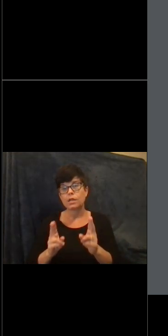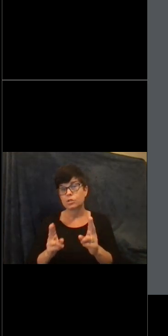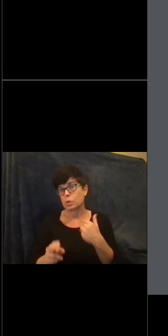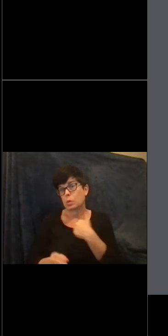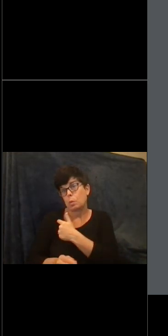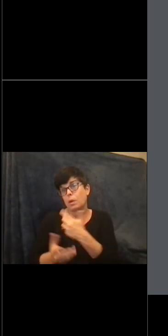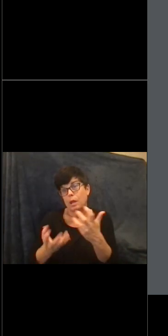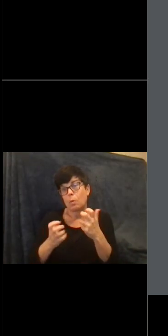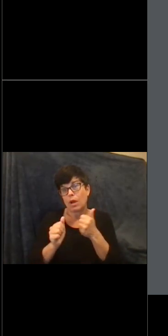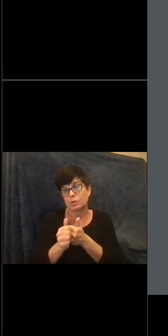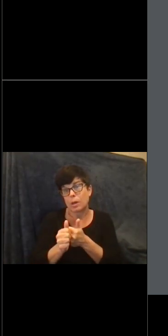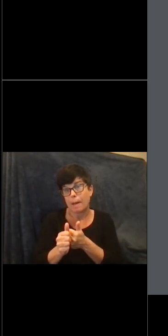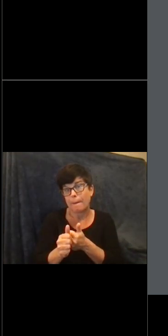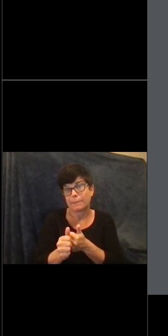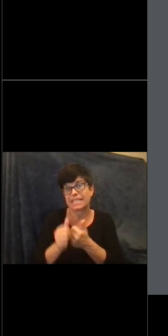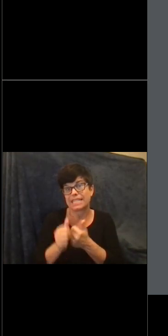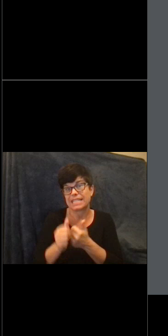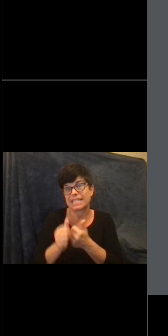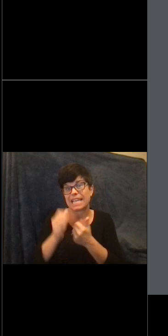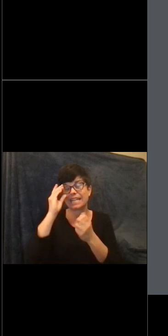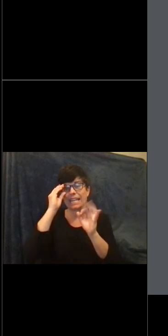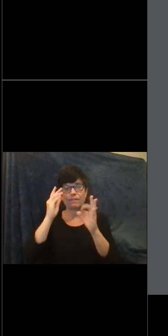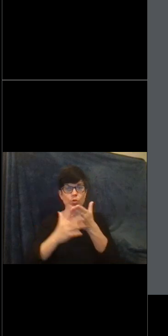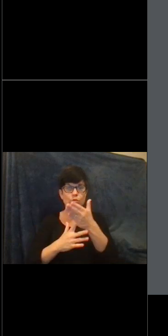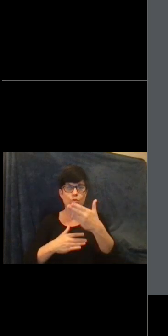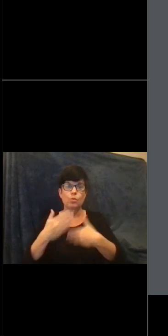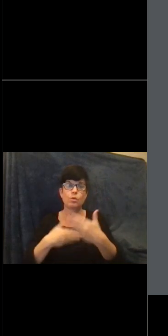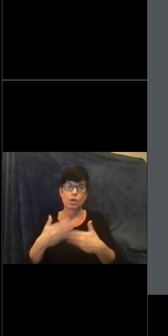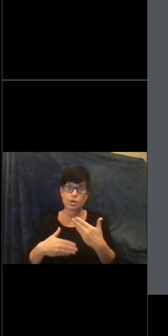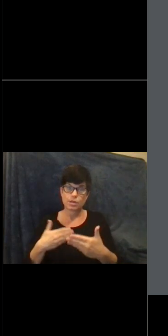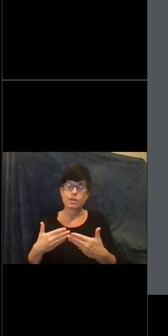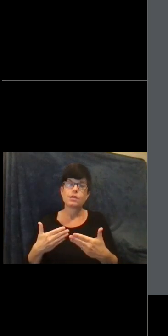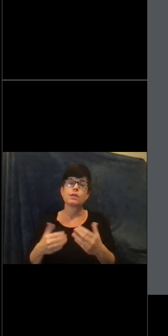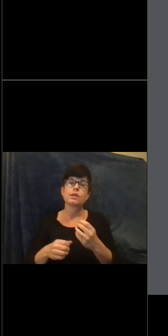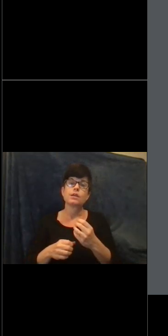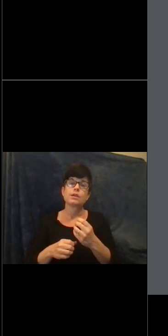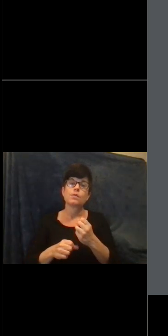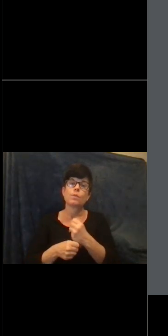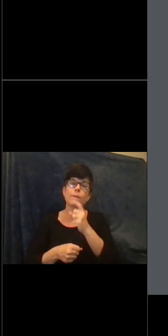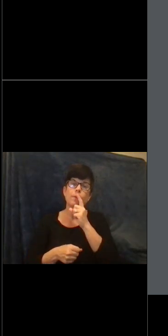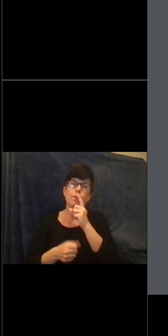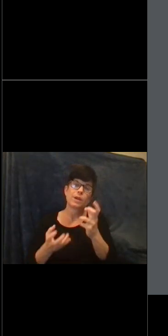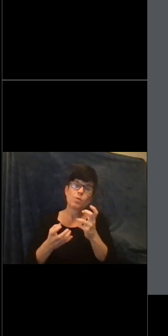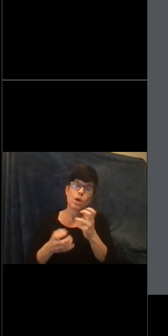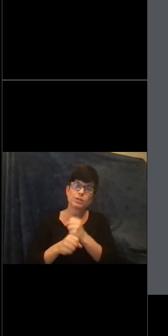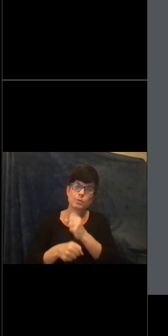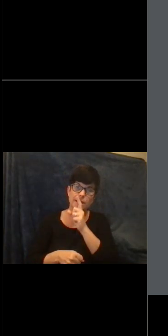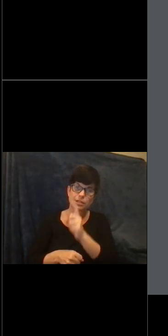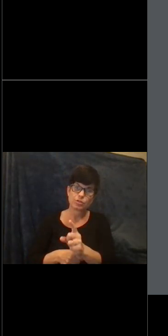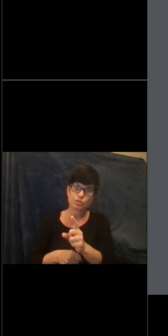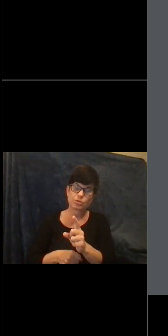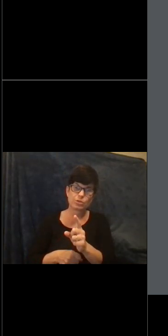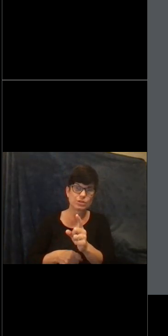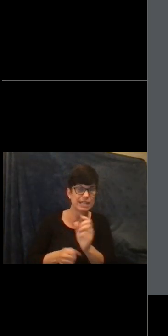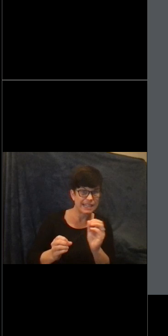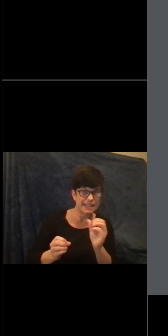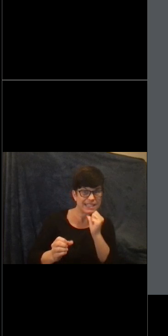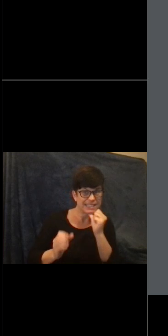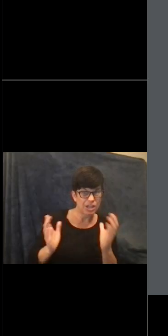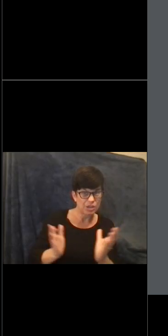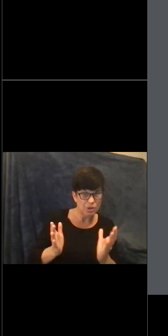least update if it's going to go through this process to make sure that we take anything that has been, you know, prohibited or not